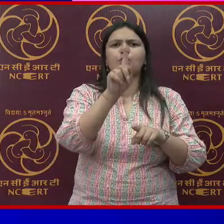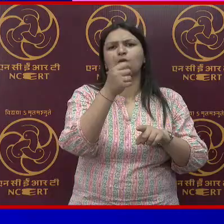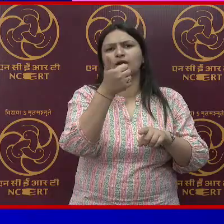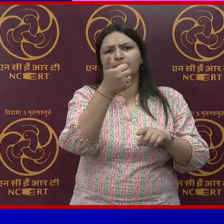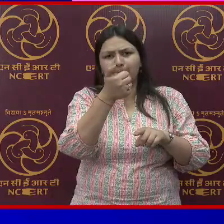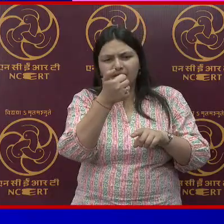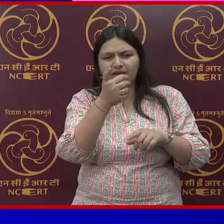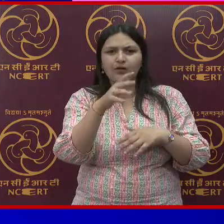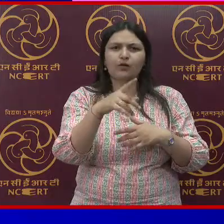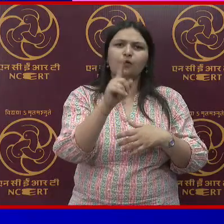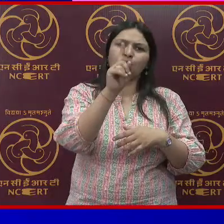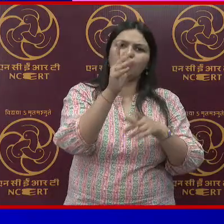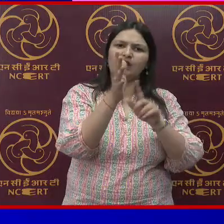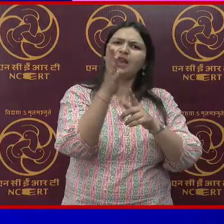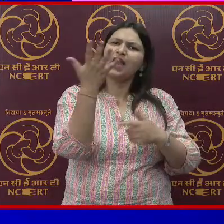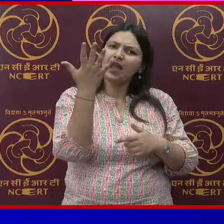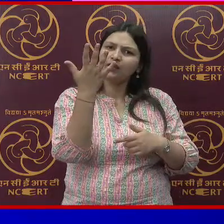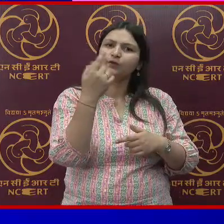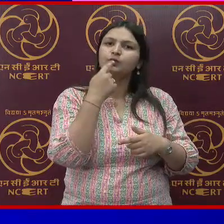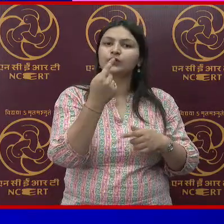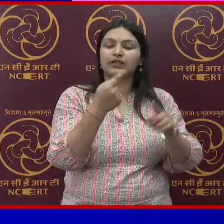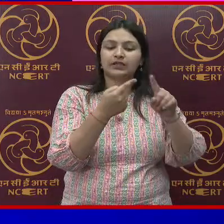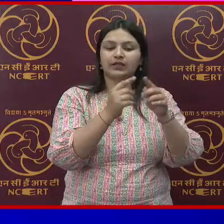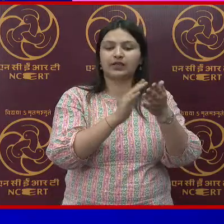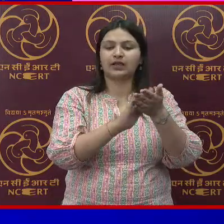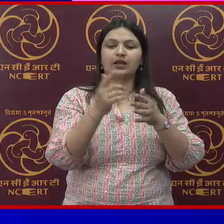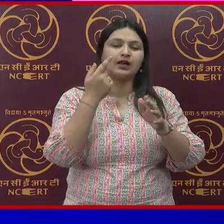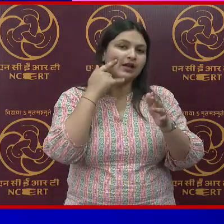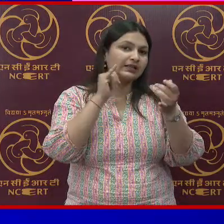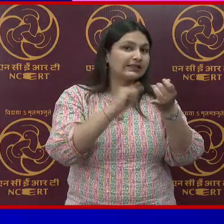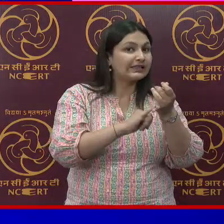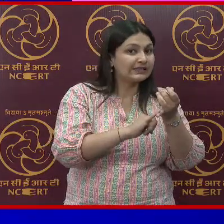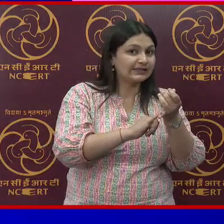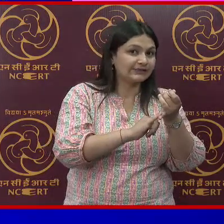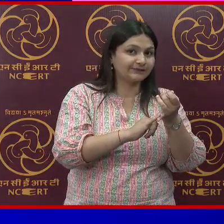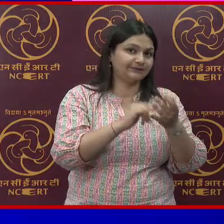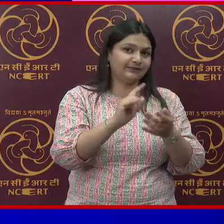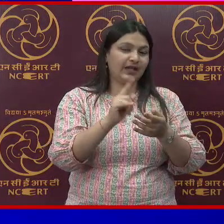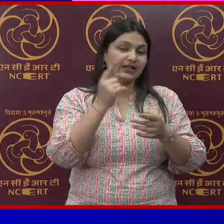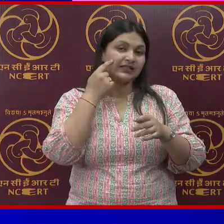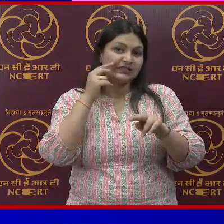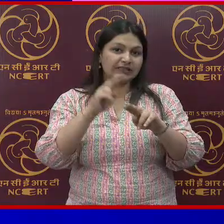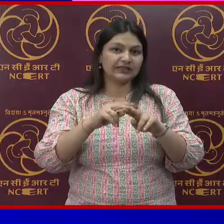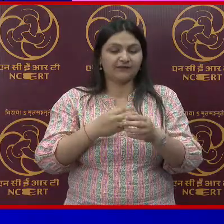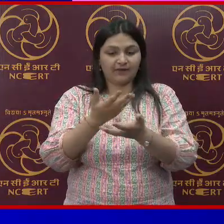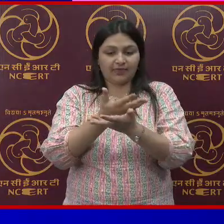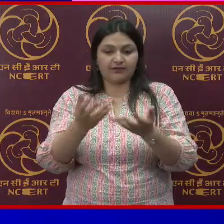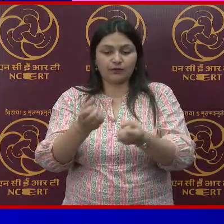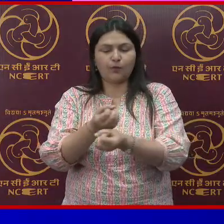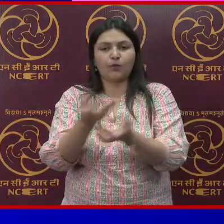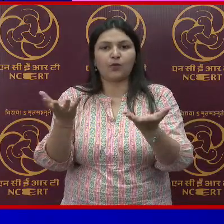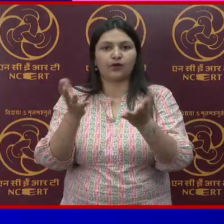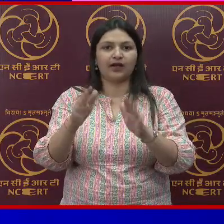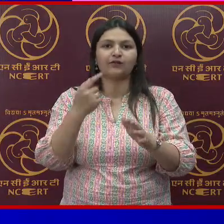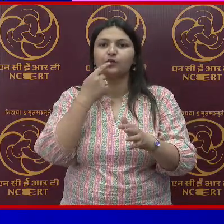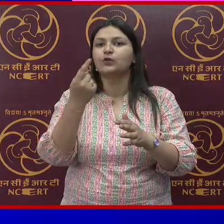one Singular, hand, you will say this. This. Okay, and when you are talking about plural, that is more than one, you have to use 2. So